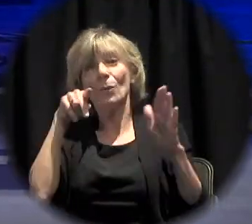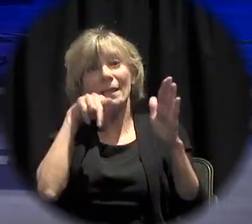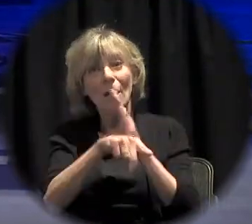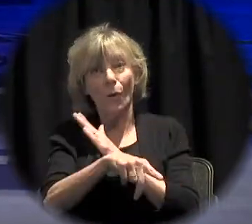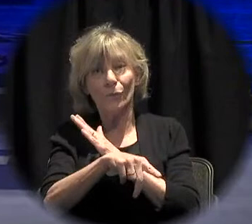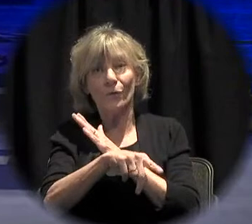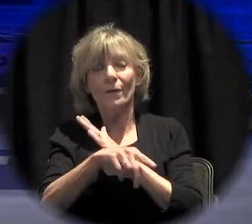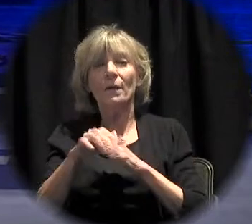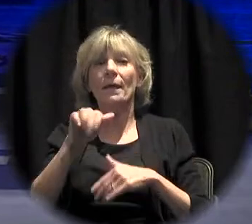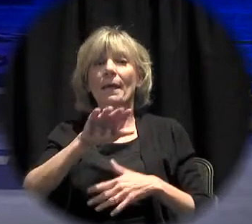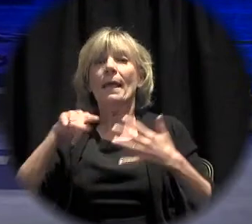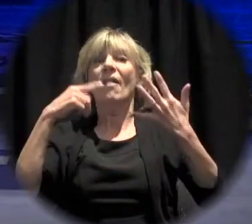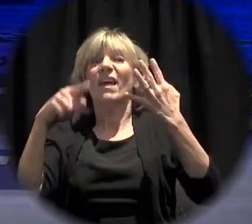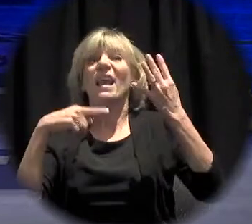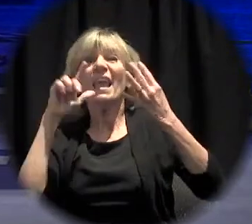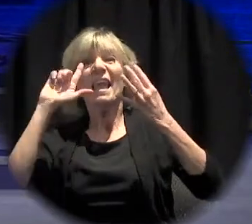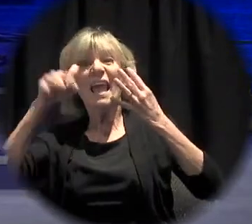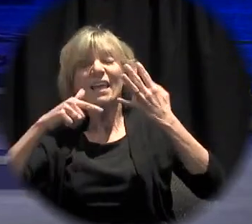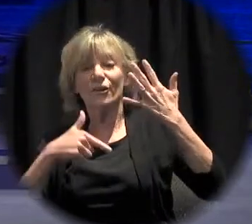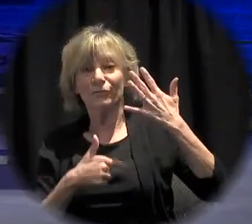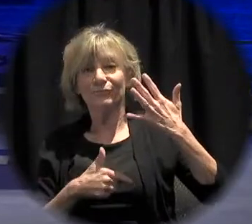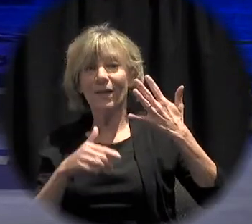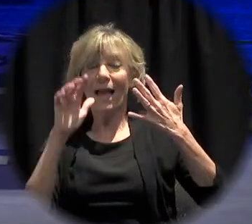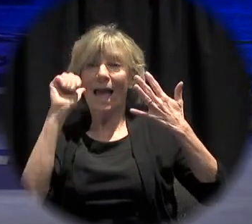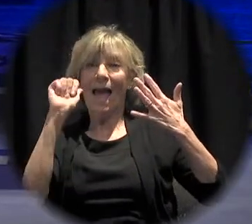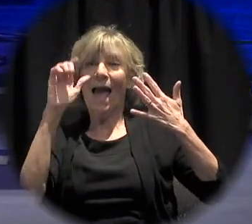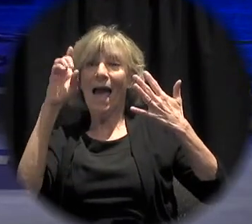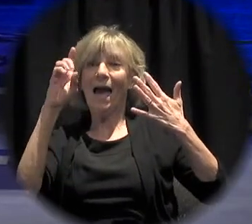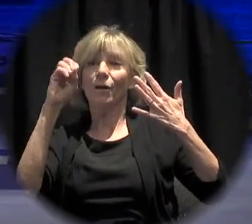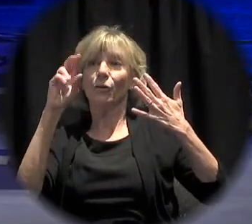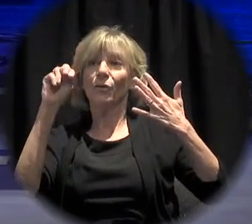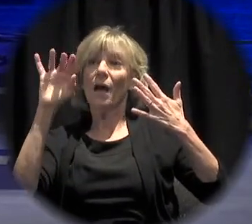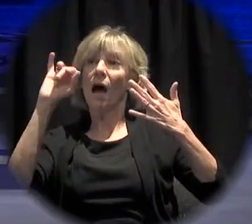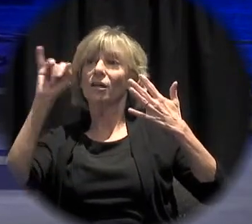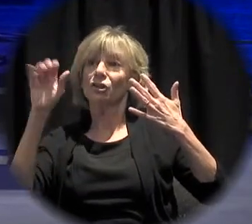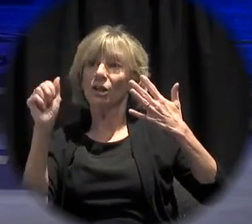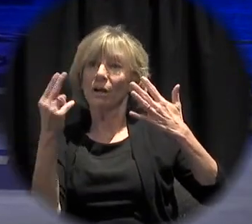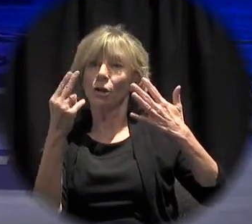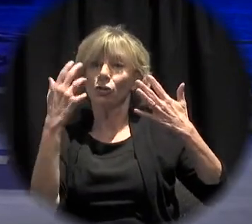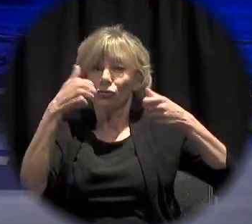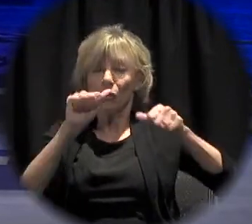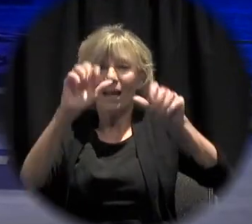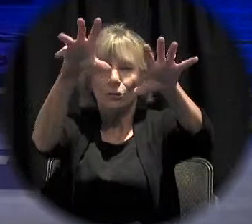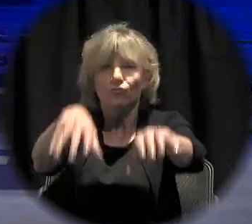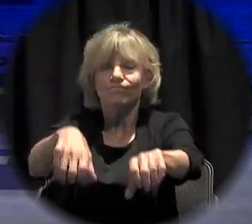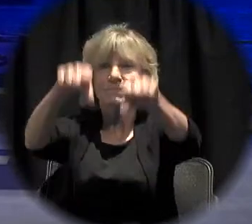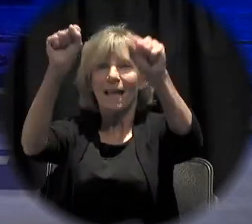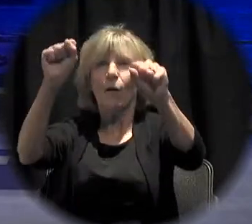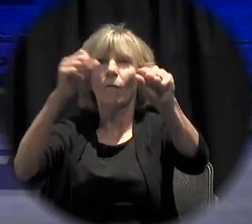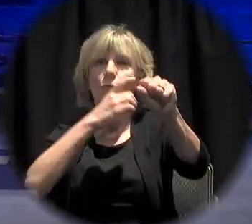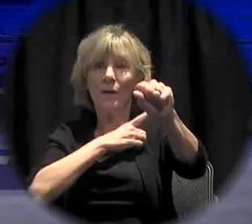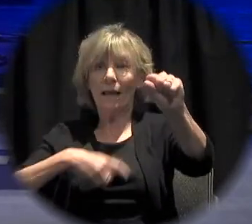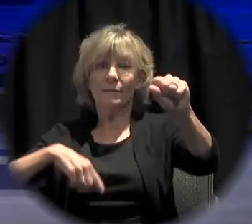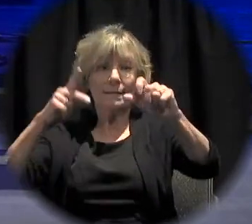also tried to take over the kingdom, and he also was slain by the sword.